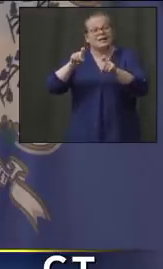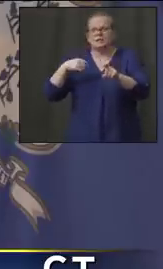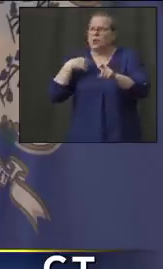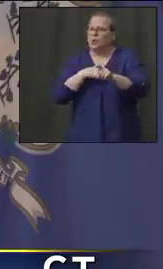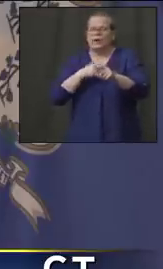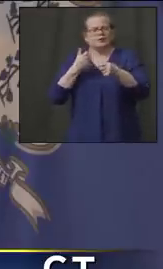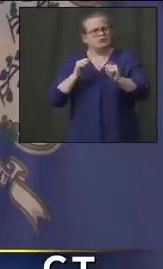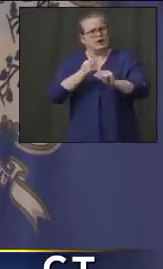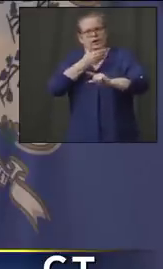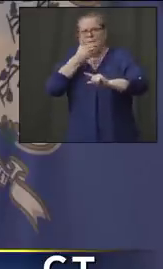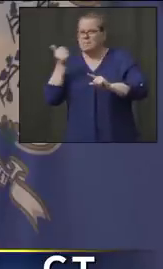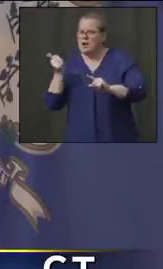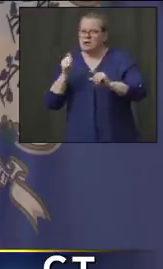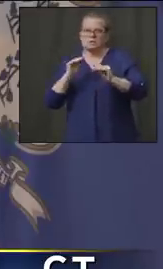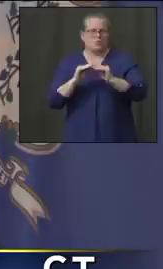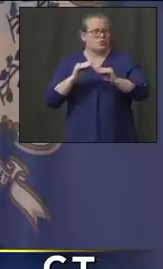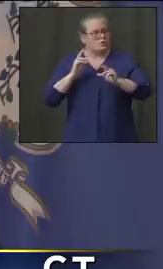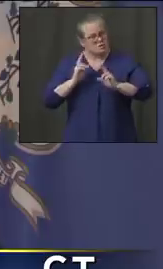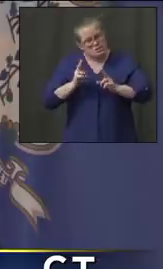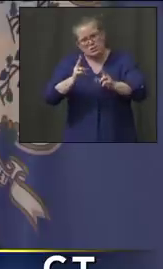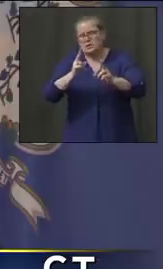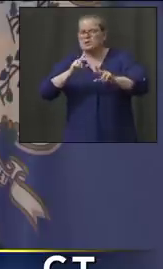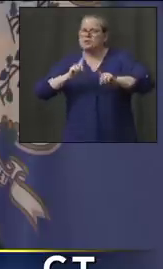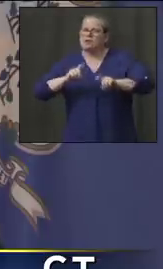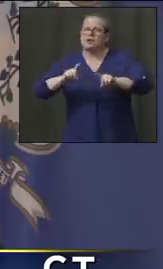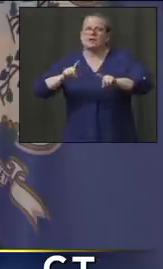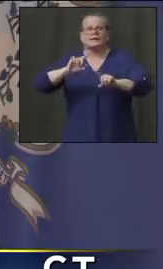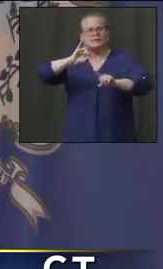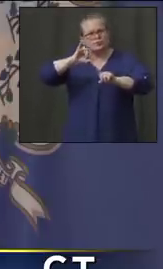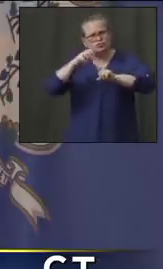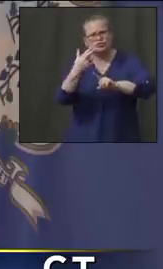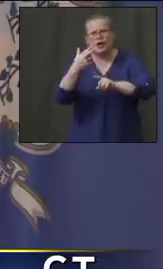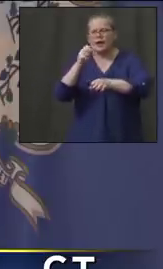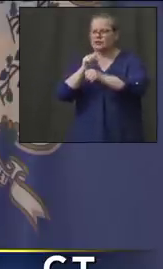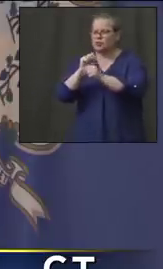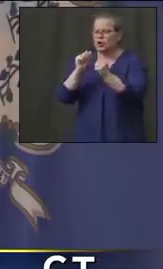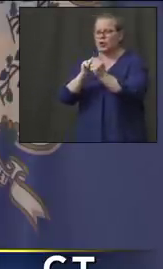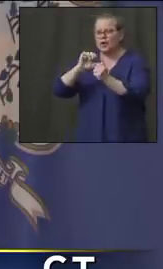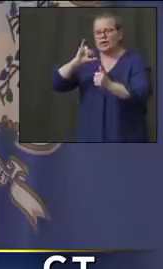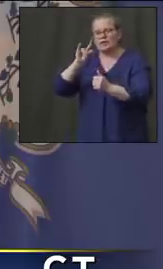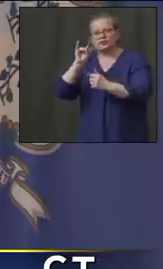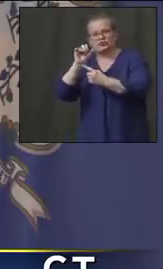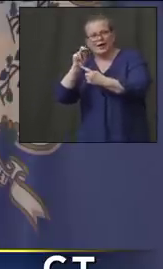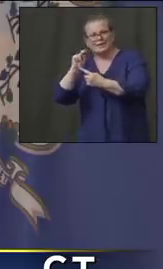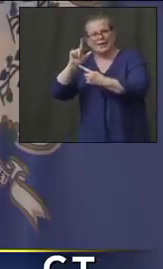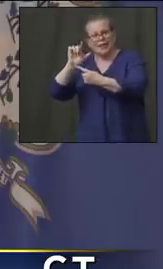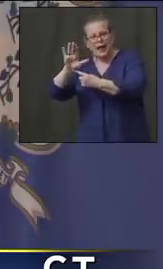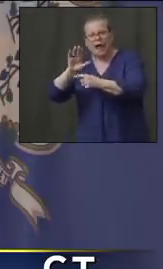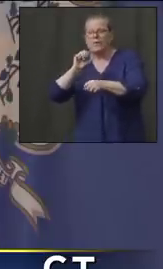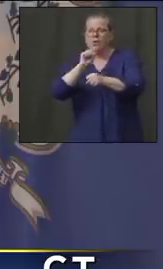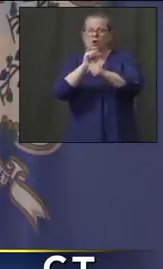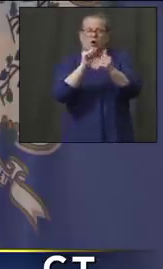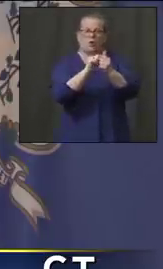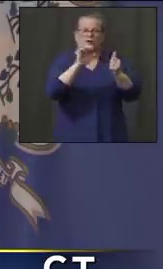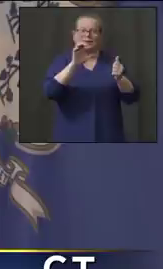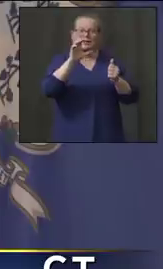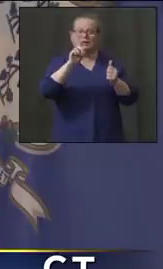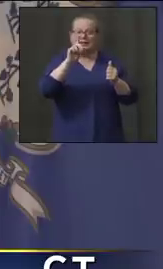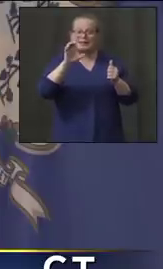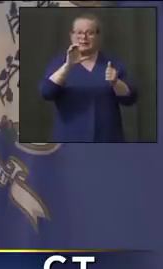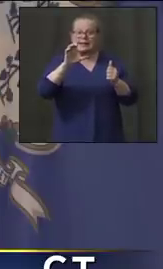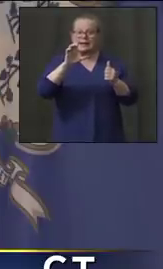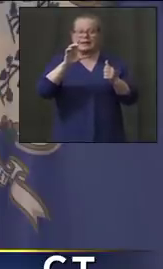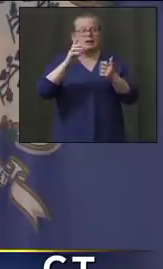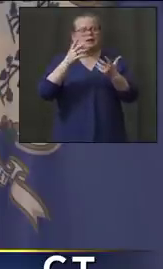can. You know, Josh is every day doing everything he can, working with Jackson Labs, working with CVC, working with all of our